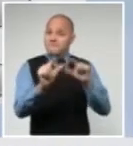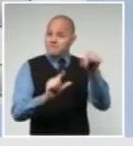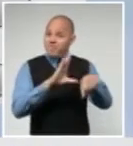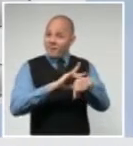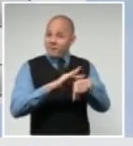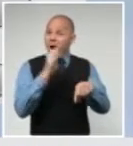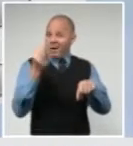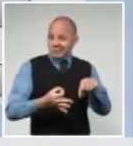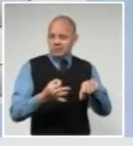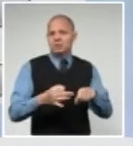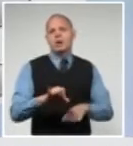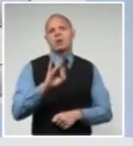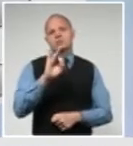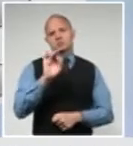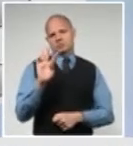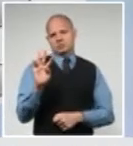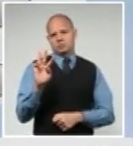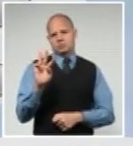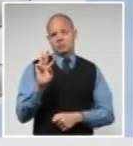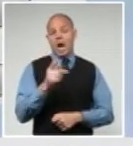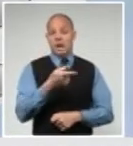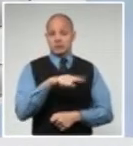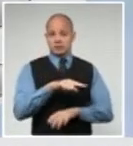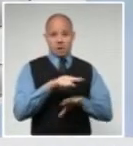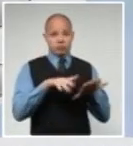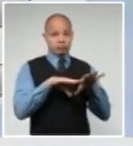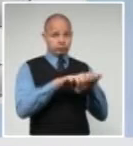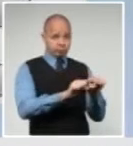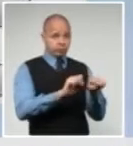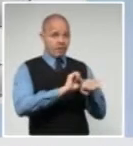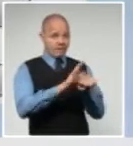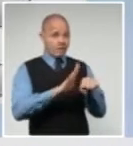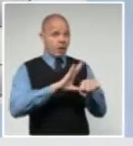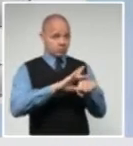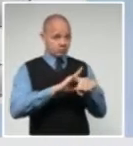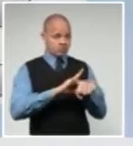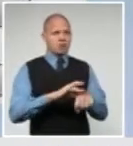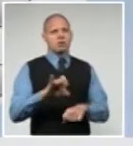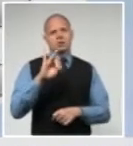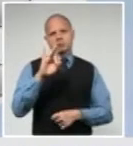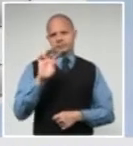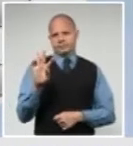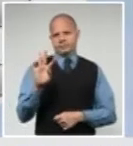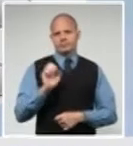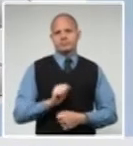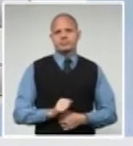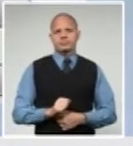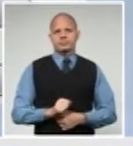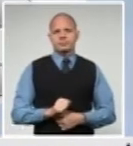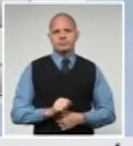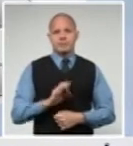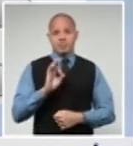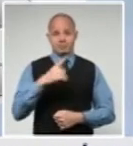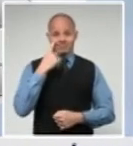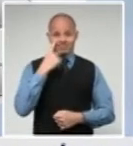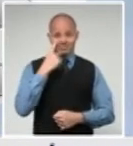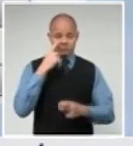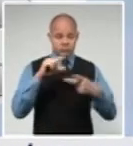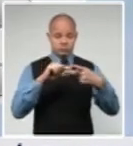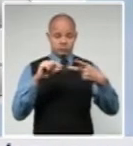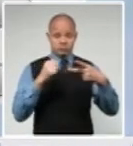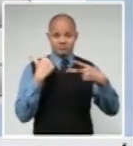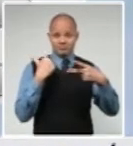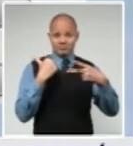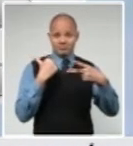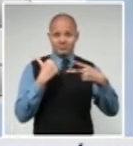7,186 samples, 73 people tested positive for COVID-19. That brings the total number of samples